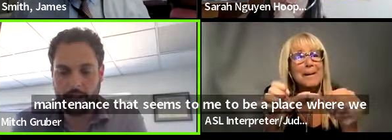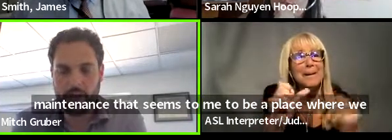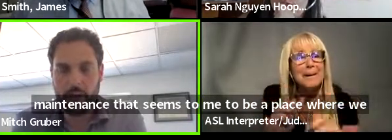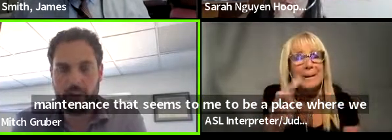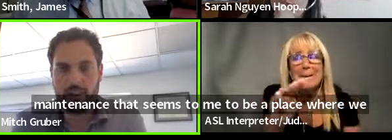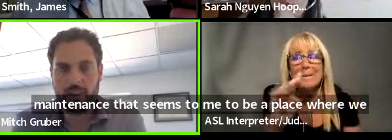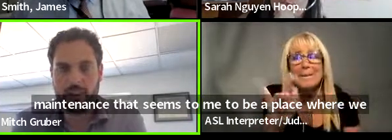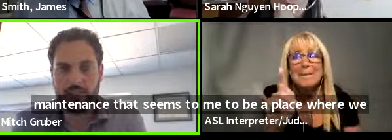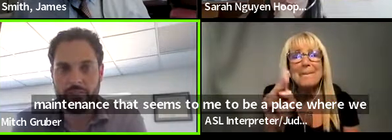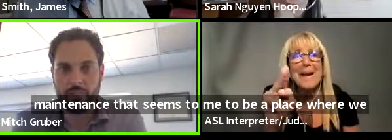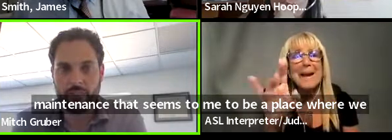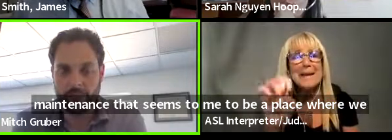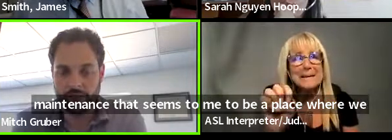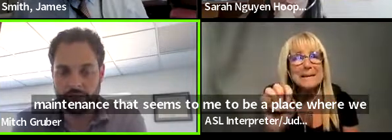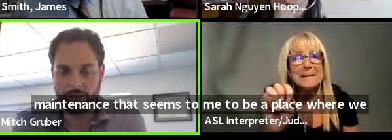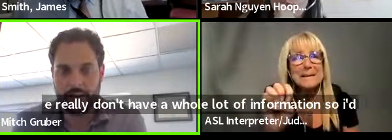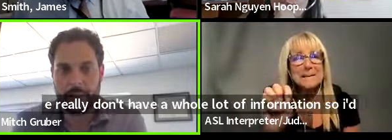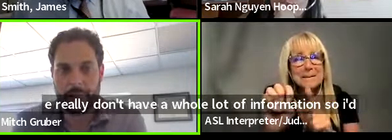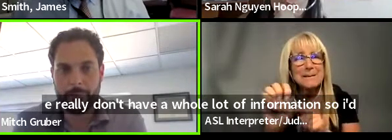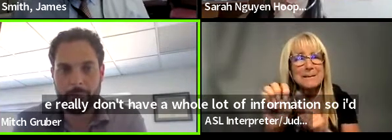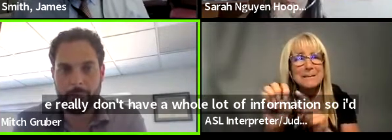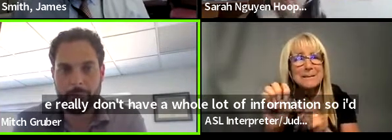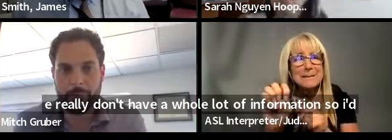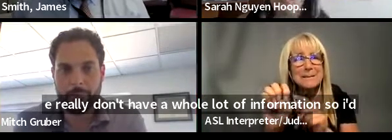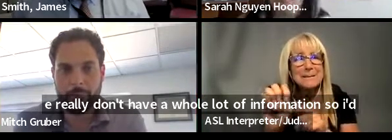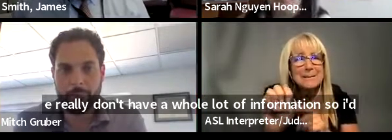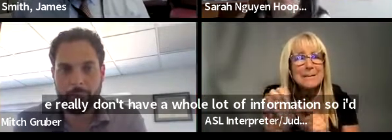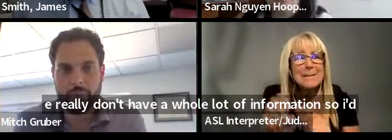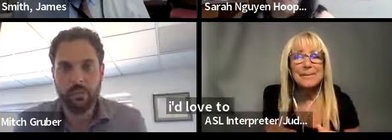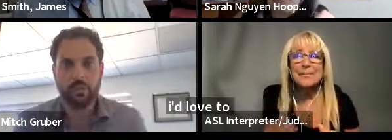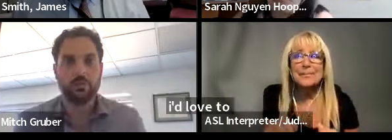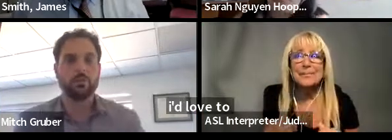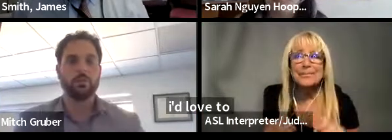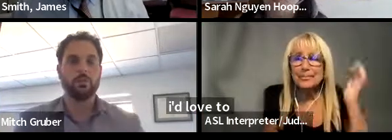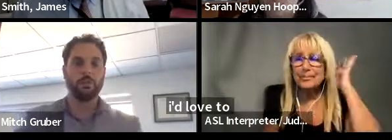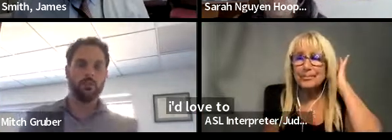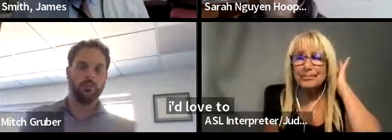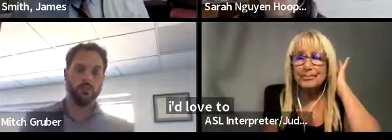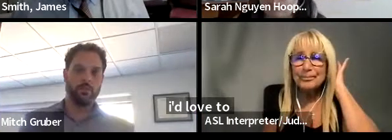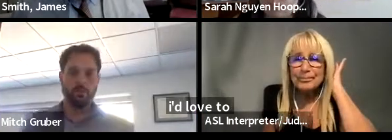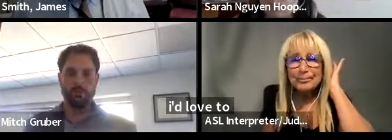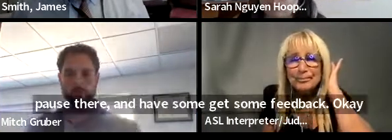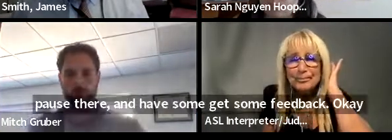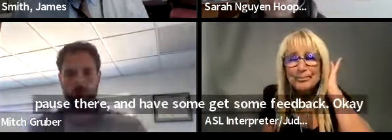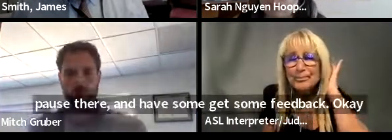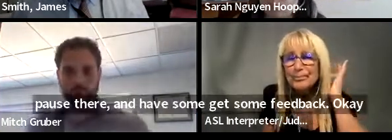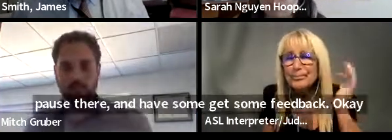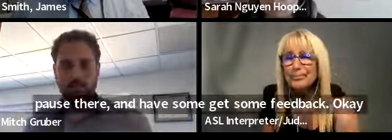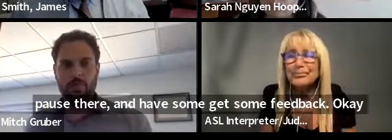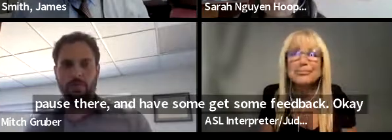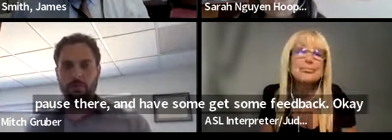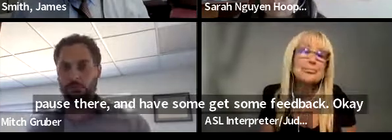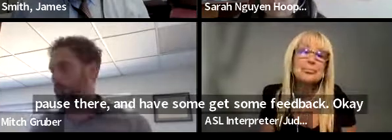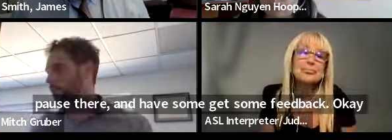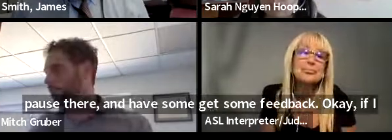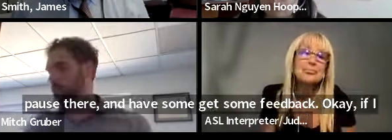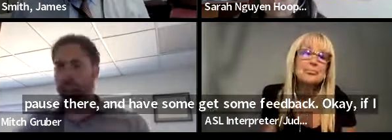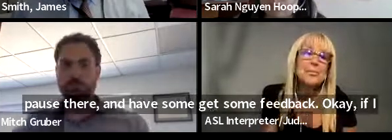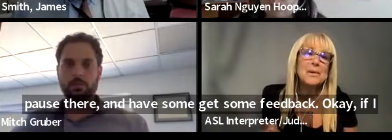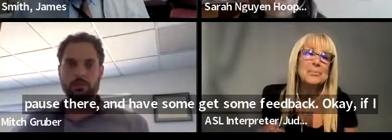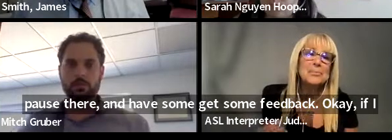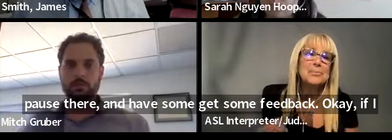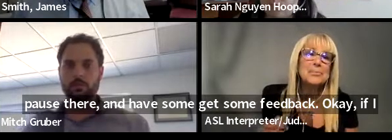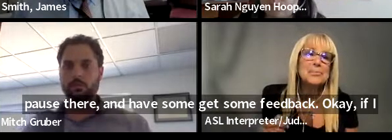So I'd love to pause there and get some feedback. Okay, So if I may, then I would just like to maybe suggest that we just